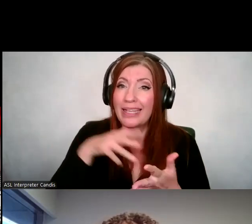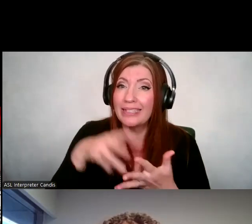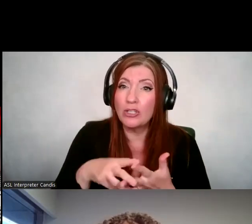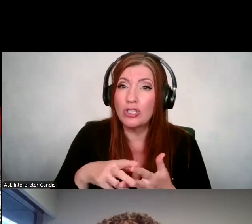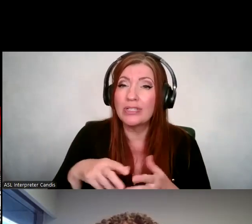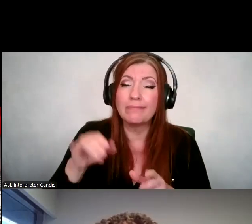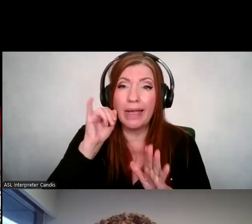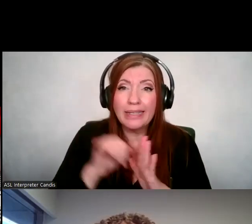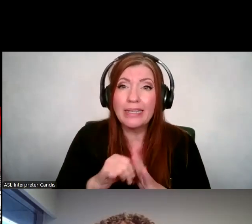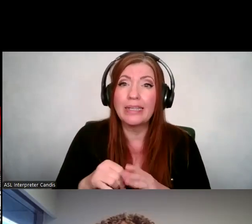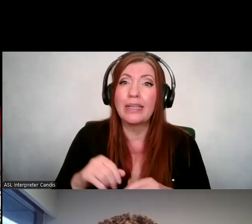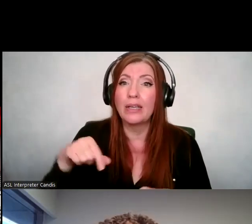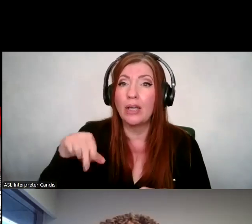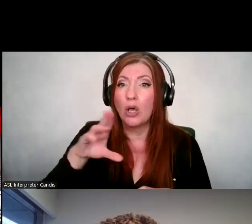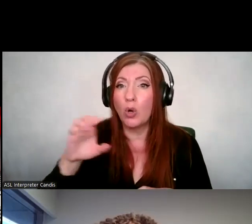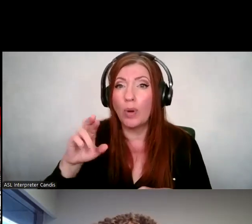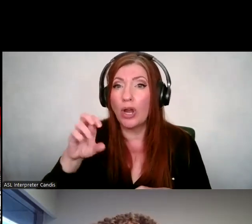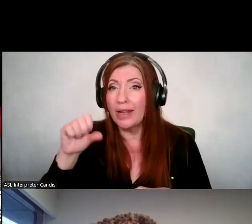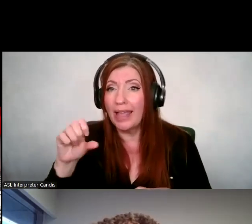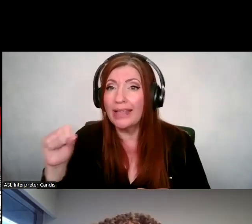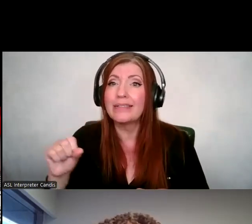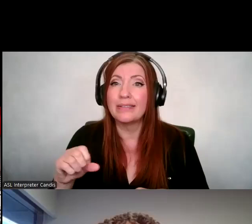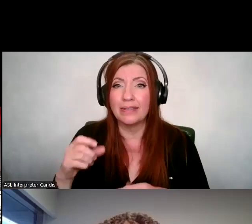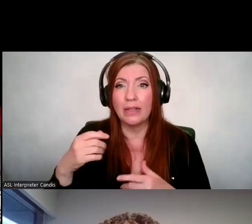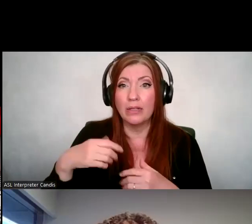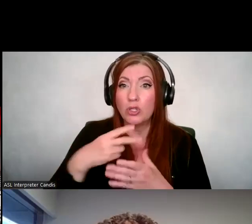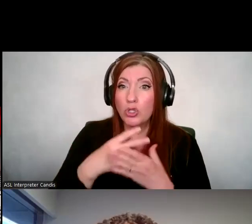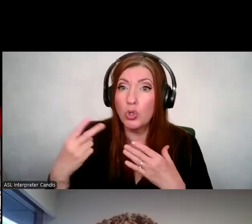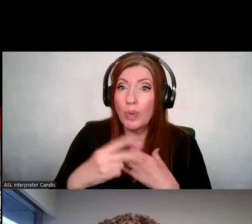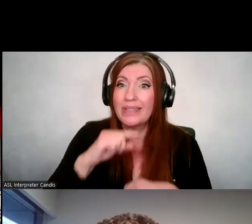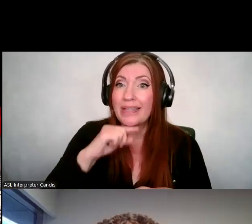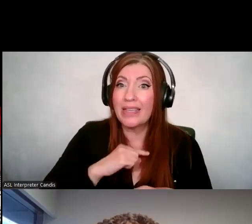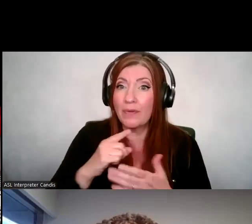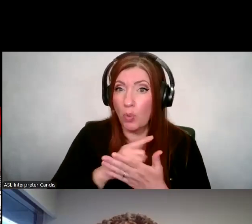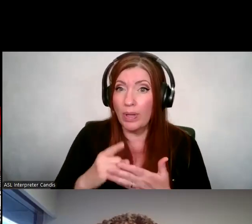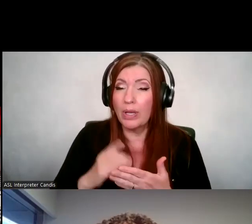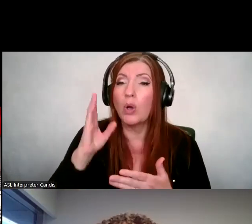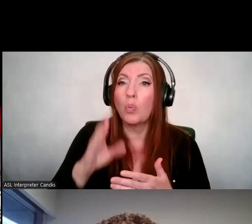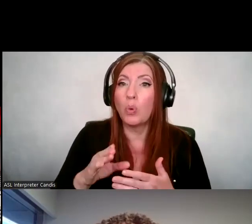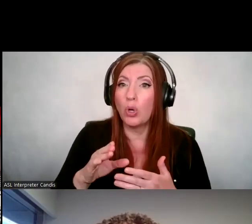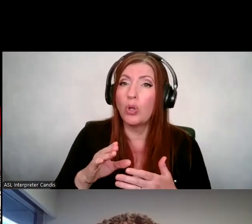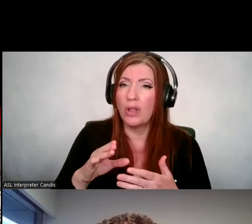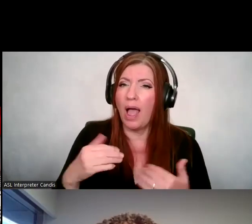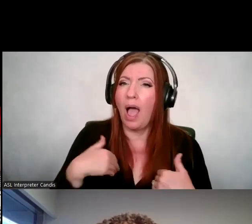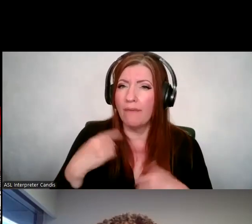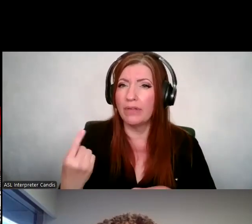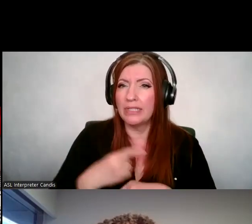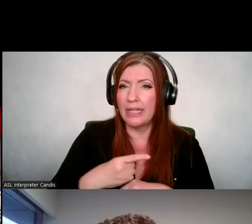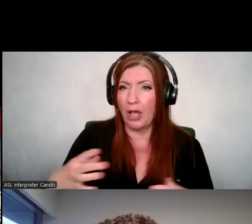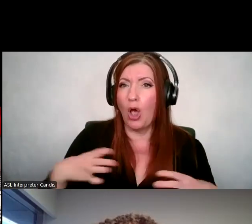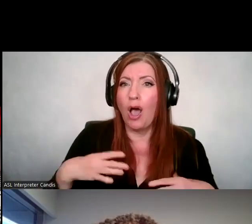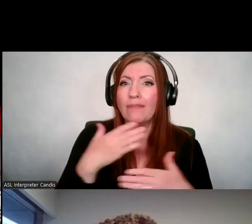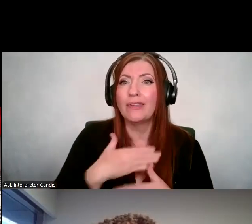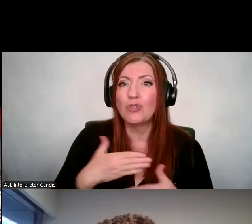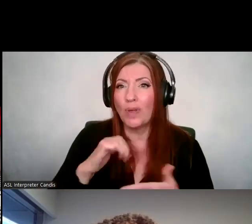and intersectionality there. The following week, Thanksgiving week, we will be taking that day off. So enjoy that